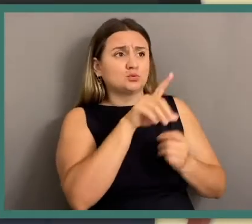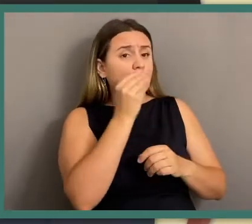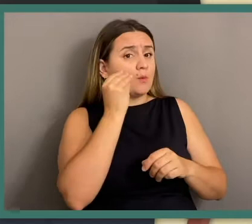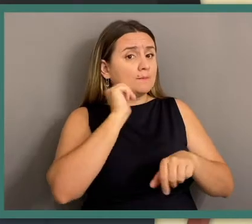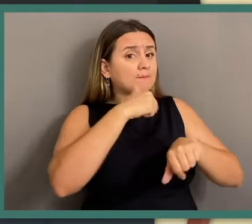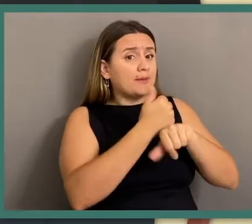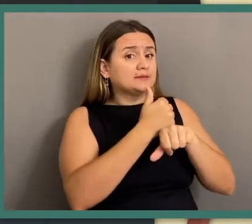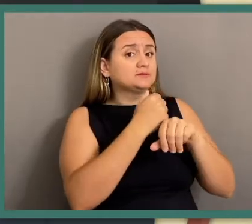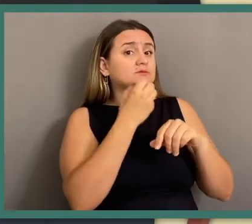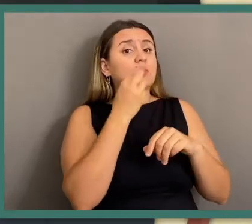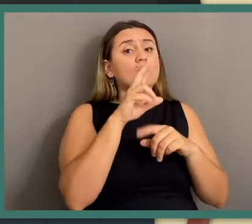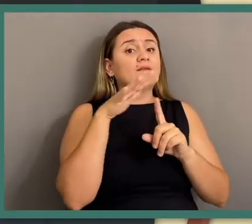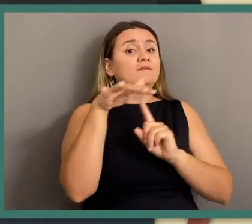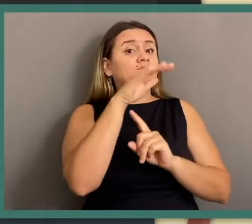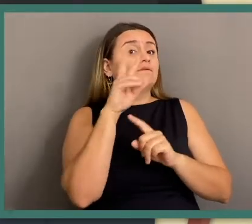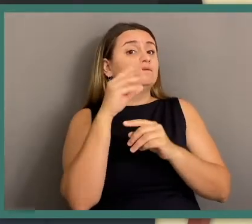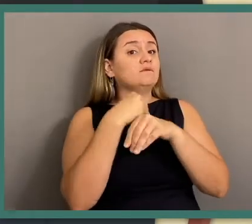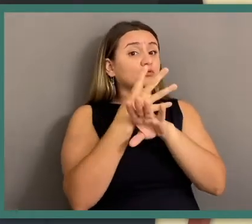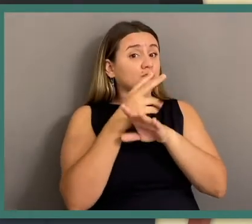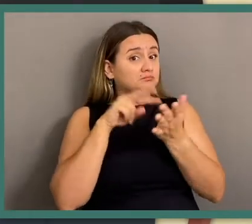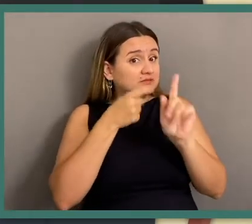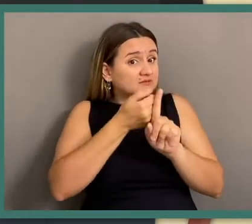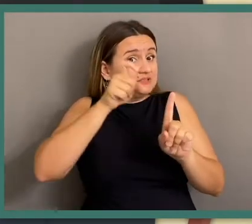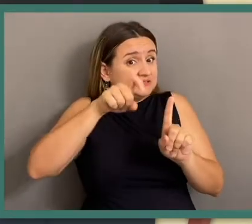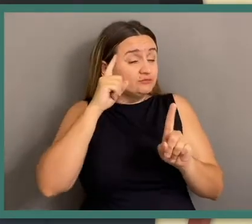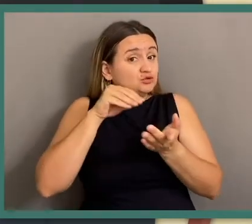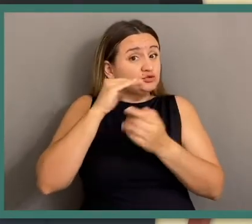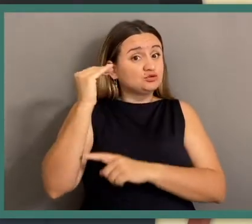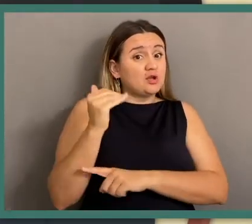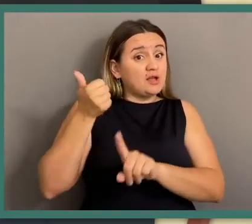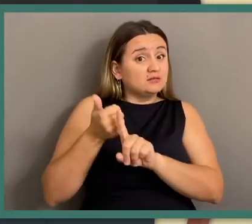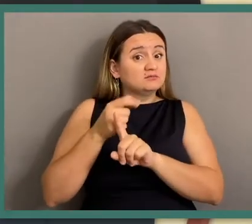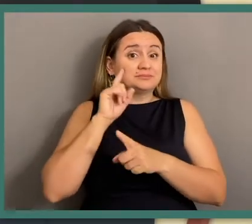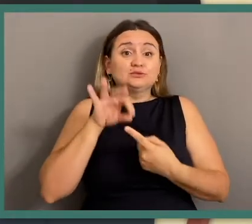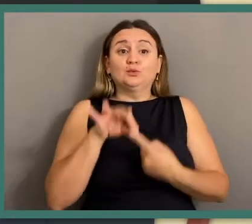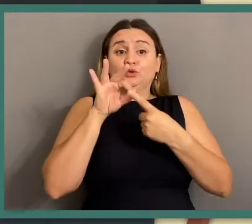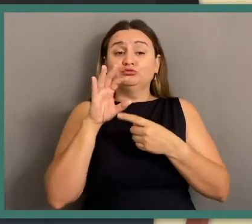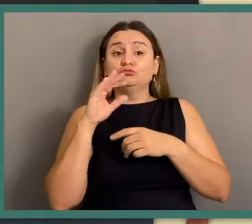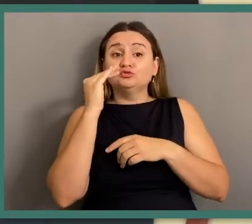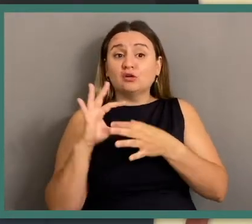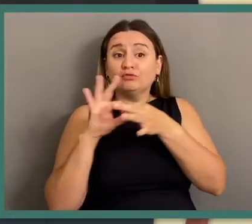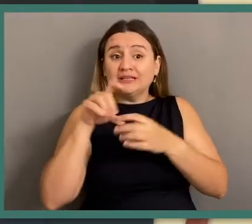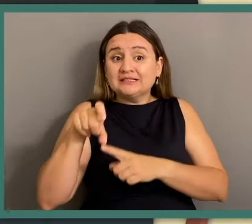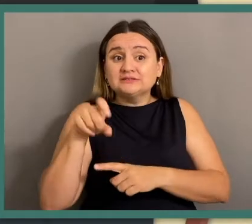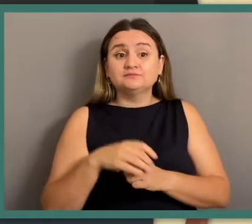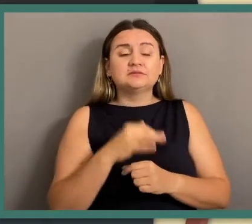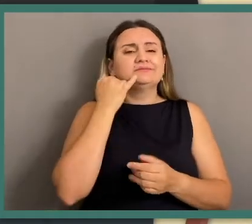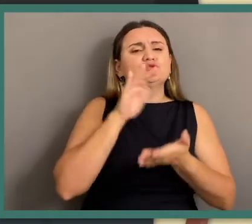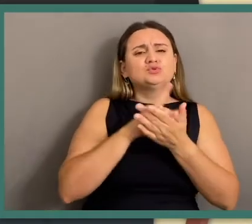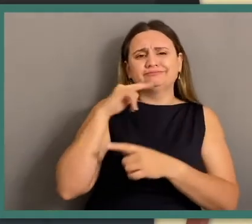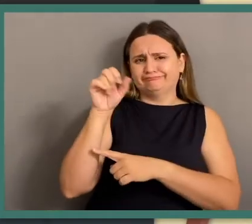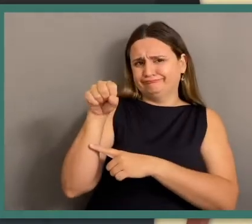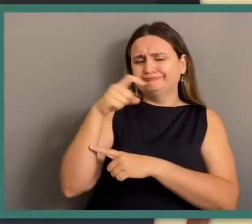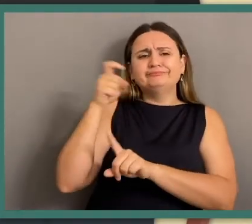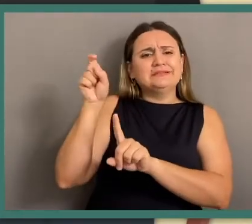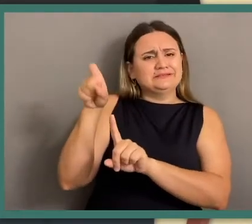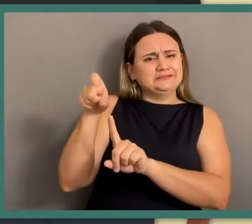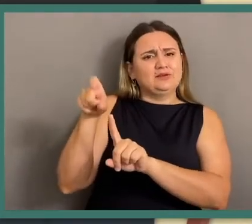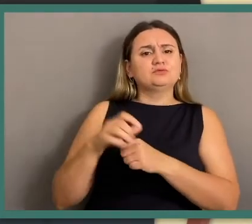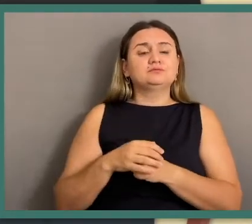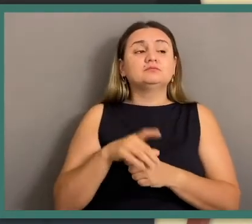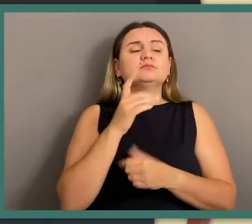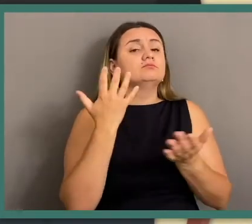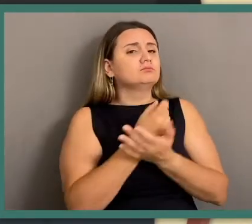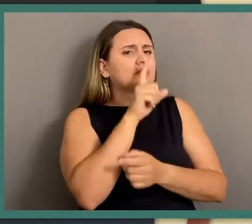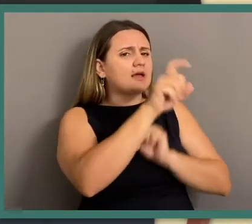virtual instruction is necessary to address your child's unique disability-related needs. If the school insists it is necessary,